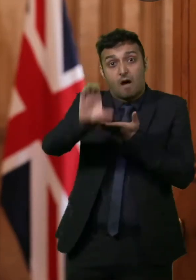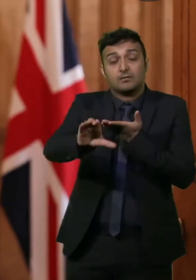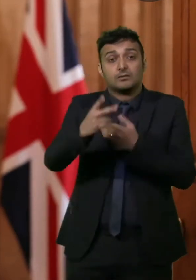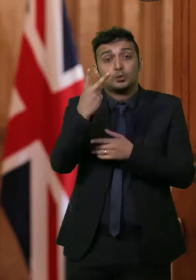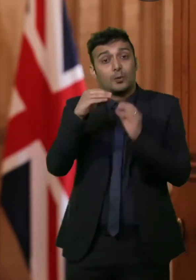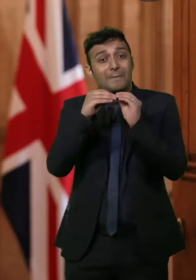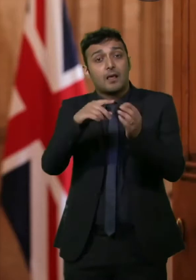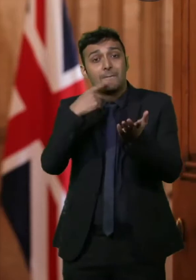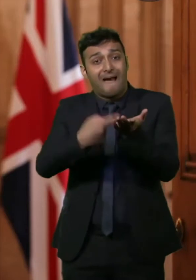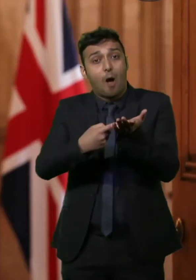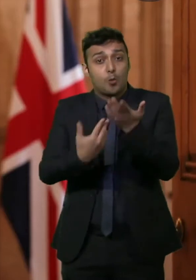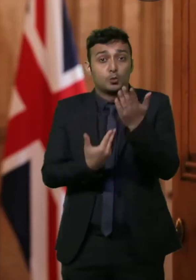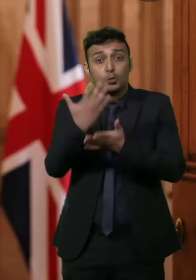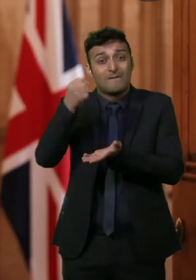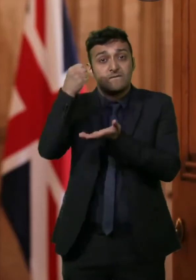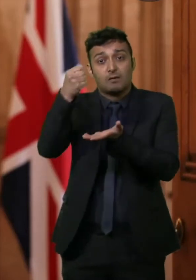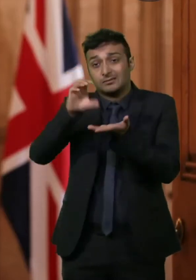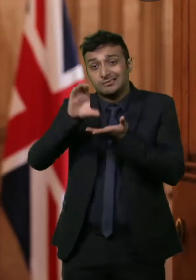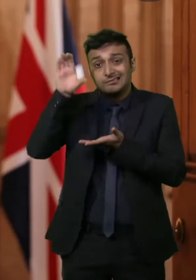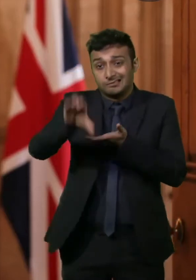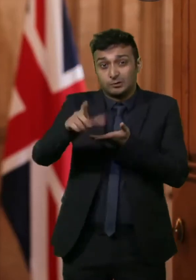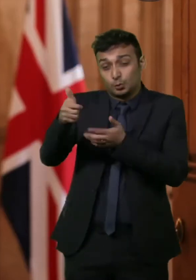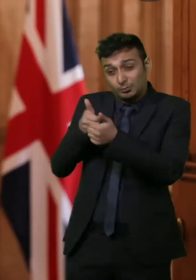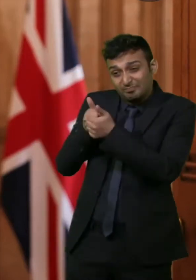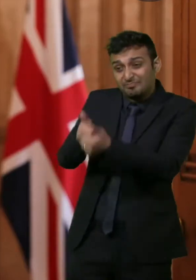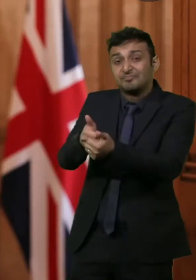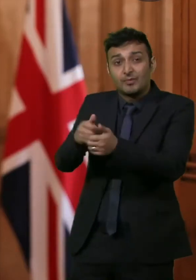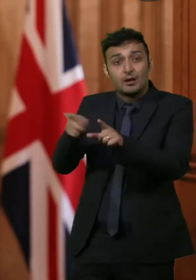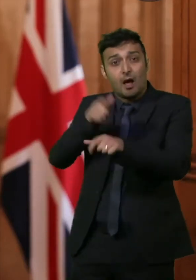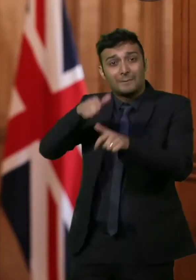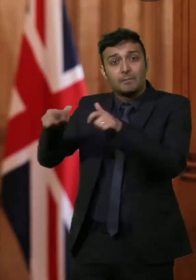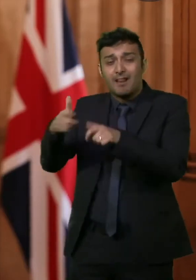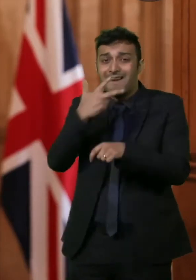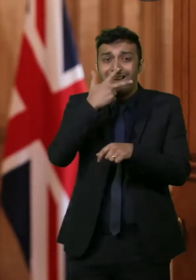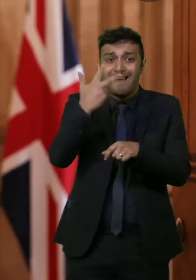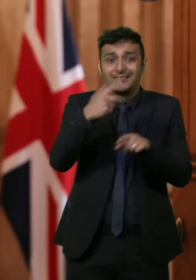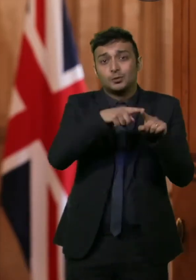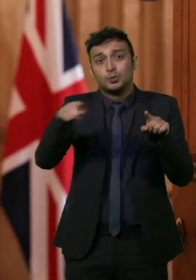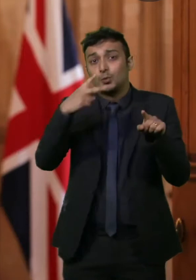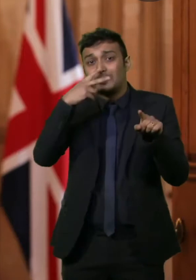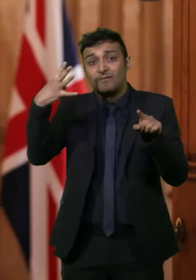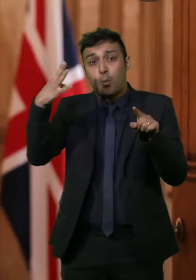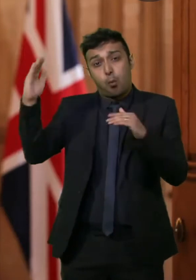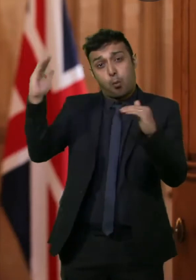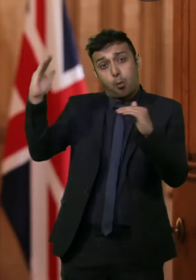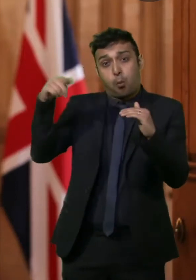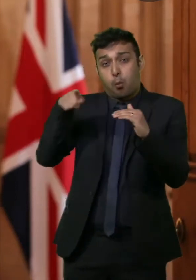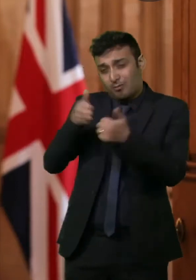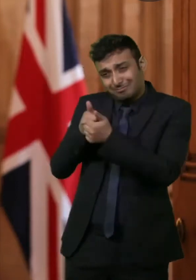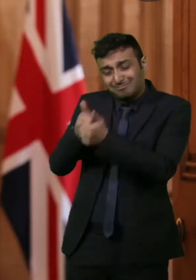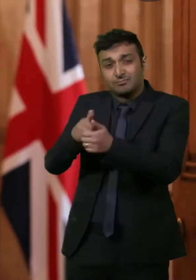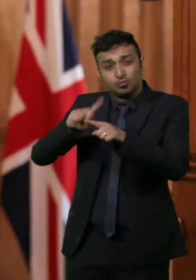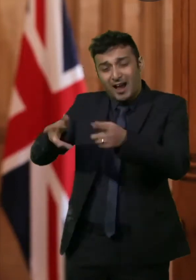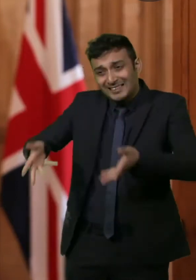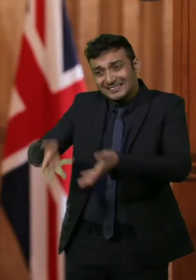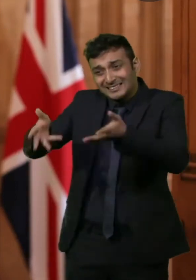people, specifically the 18 to 24-year-old group, Arjun, into work, and to make sure that we support businesses now